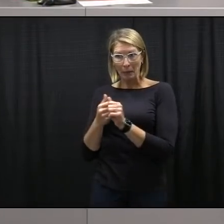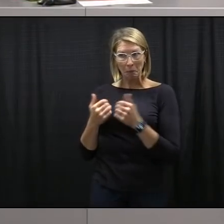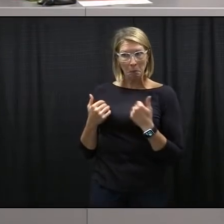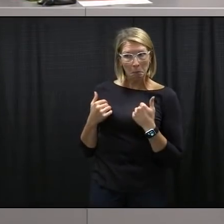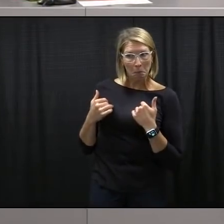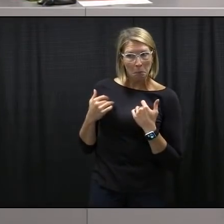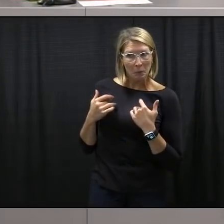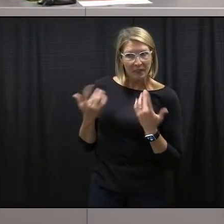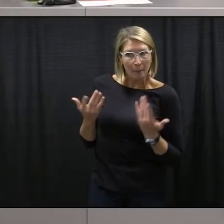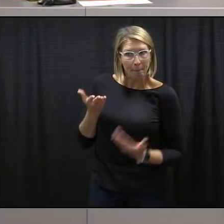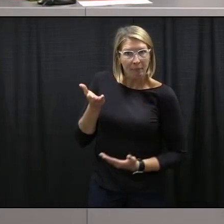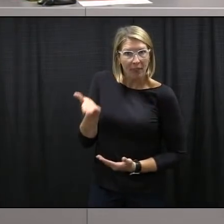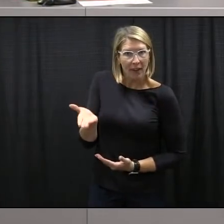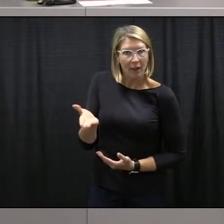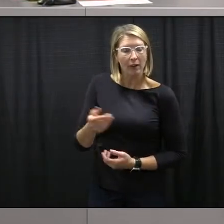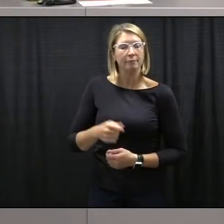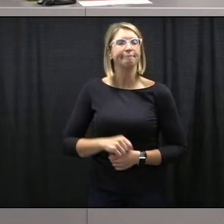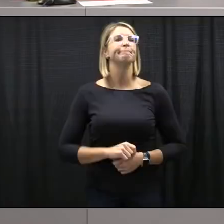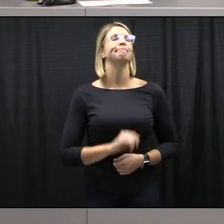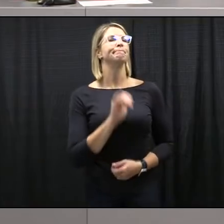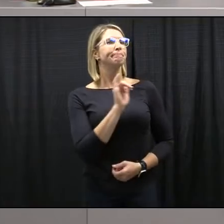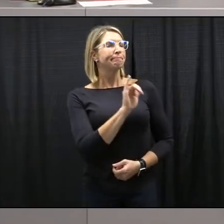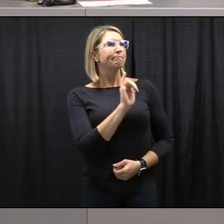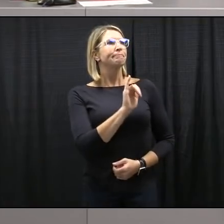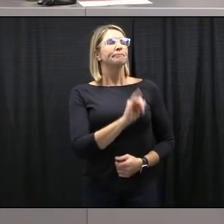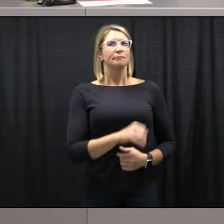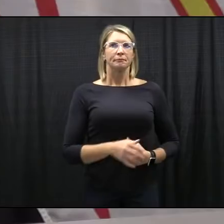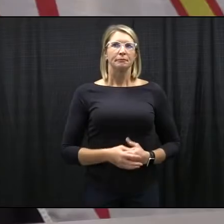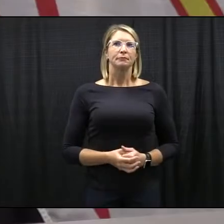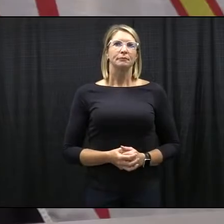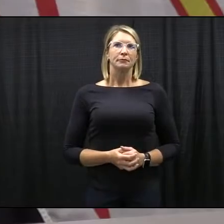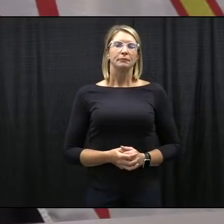So my understanding of that situation is that, the